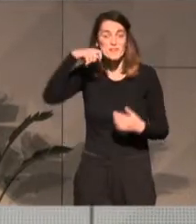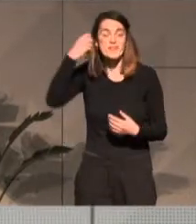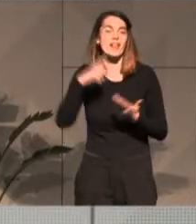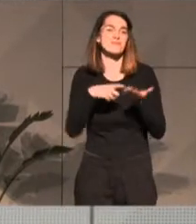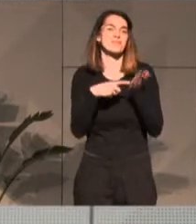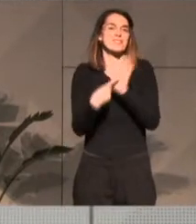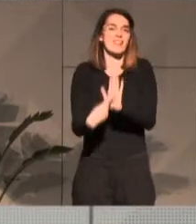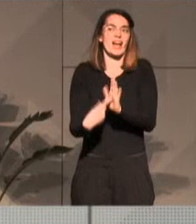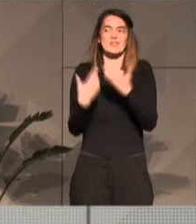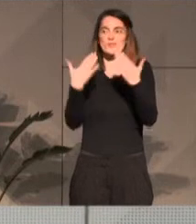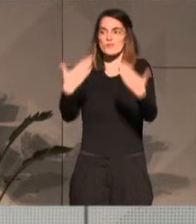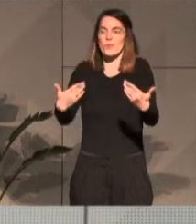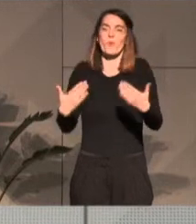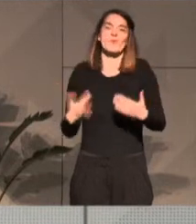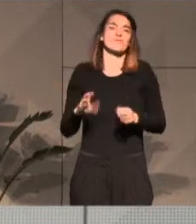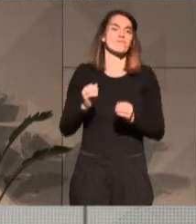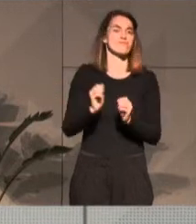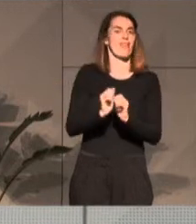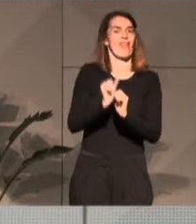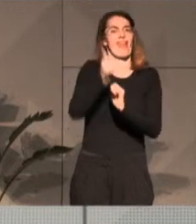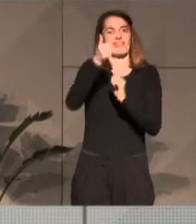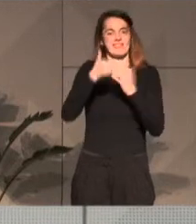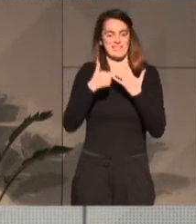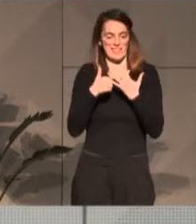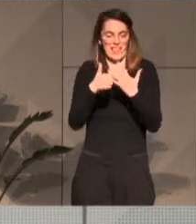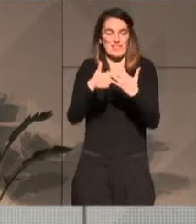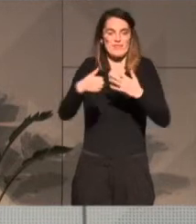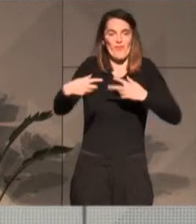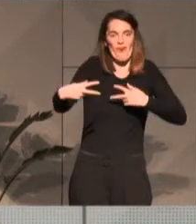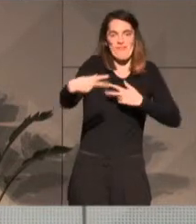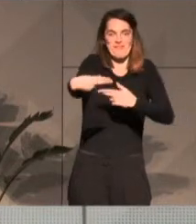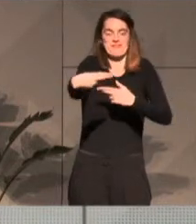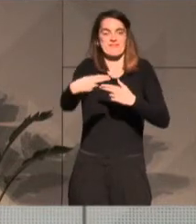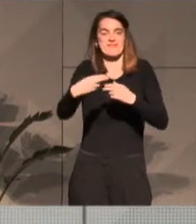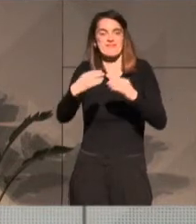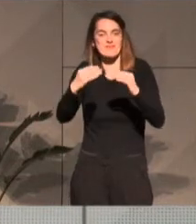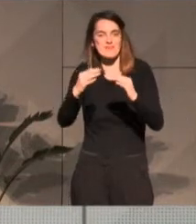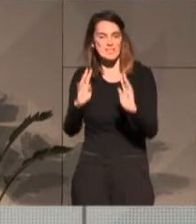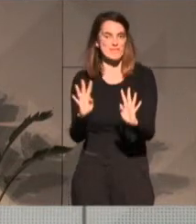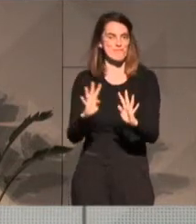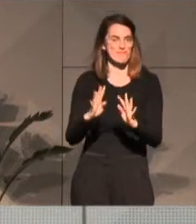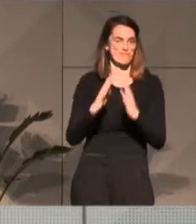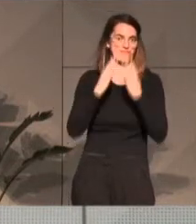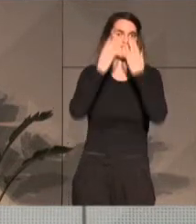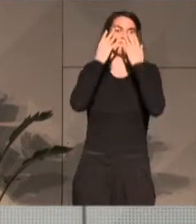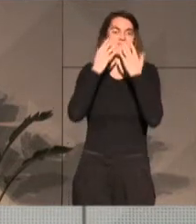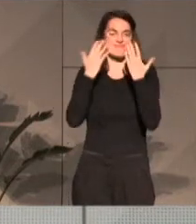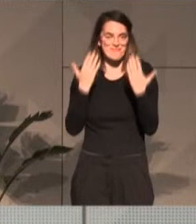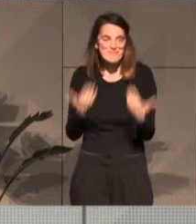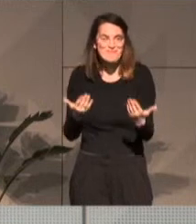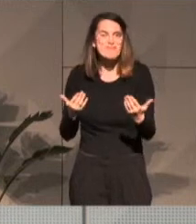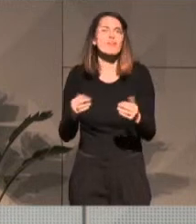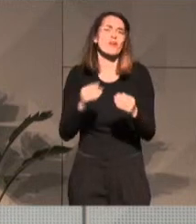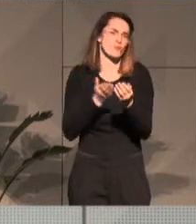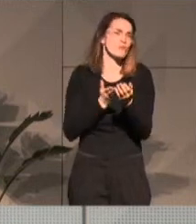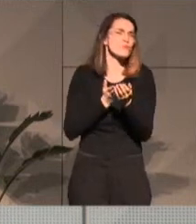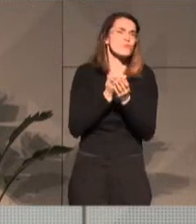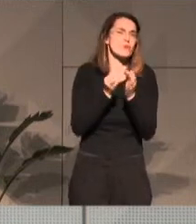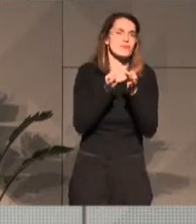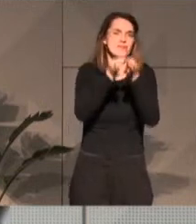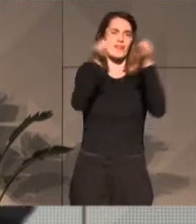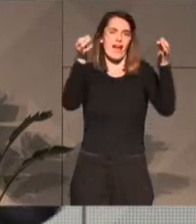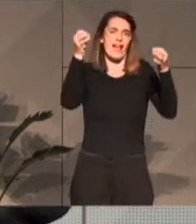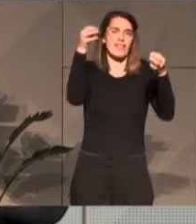So this shows very nicely how the first 6 weeks of the expedition took place, when we still had a lot of water, a lot